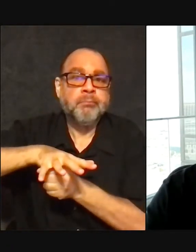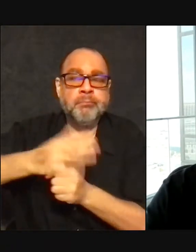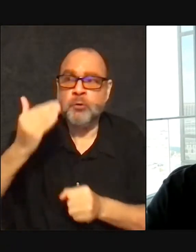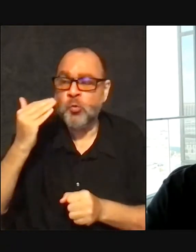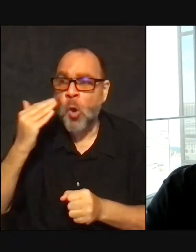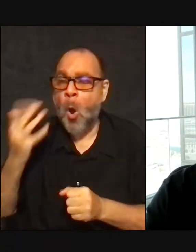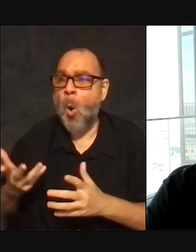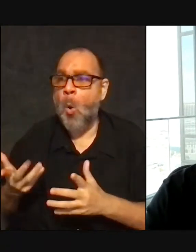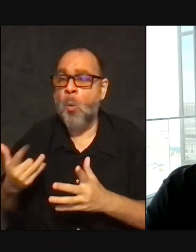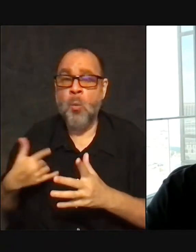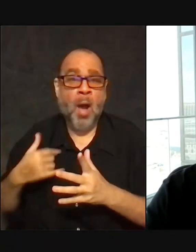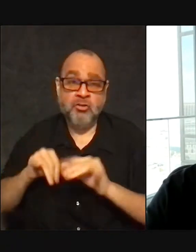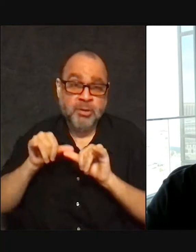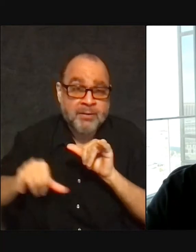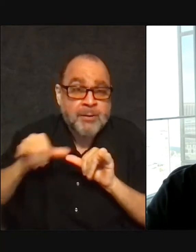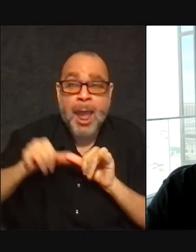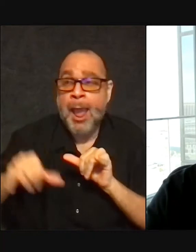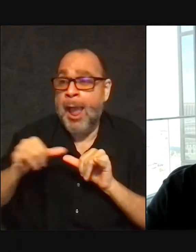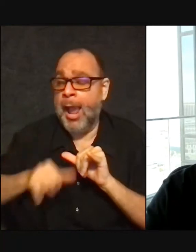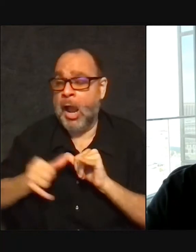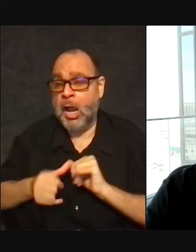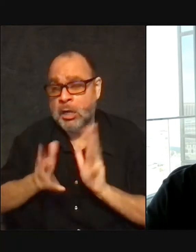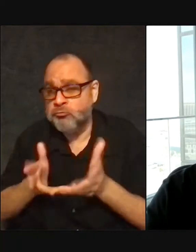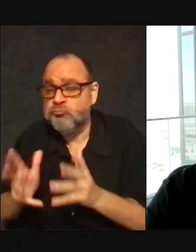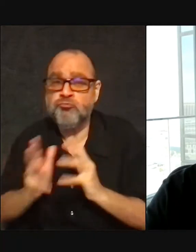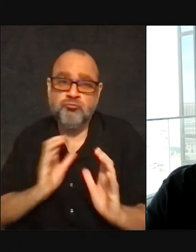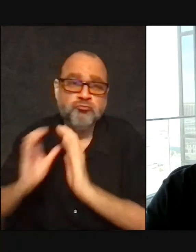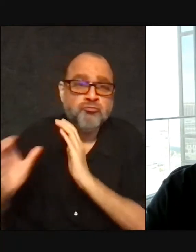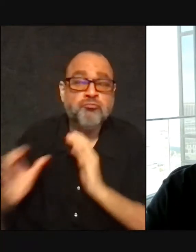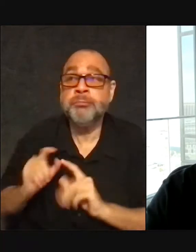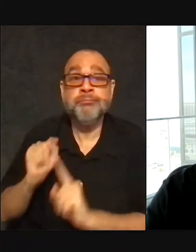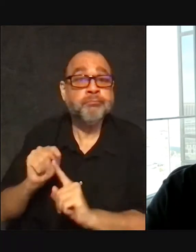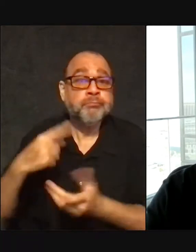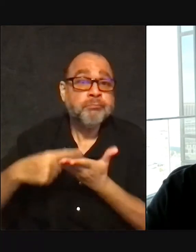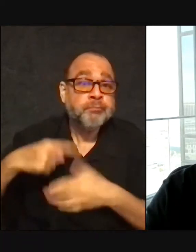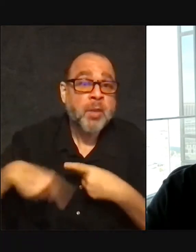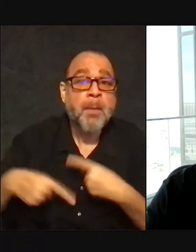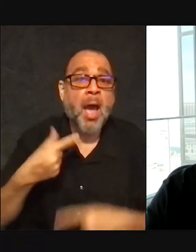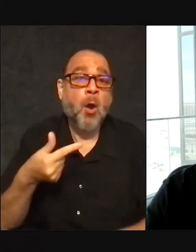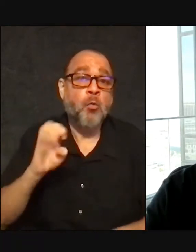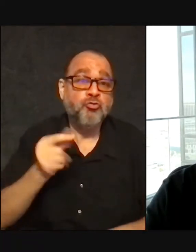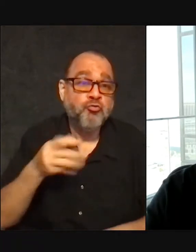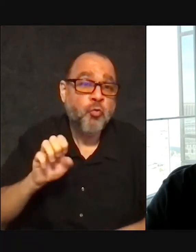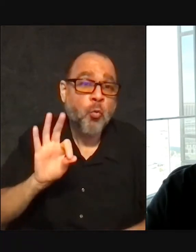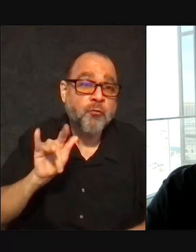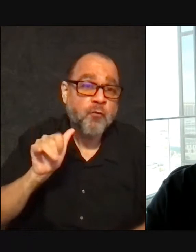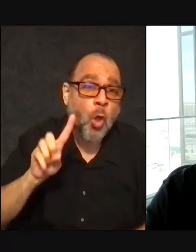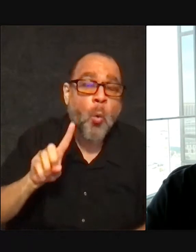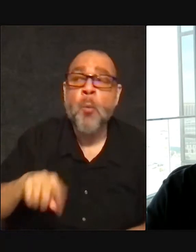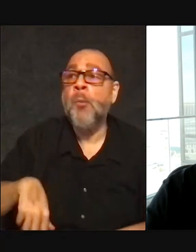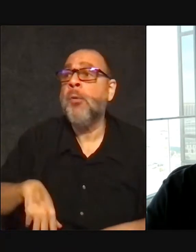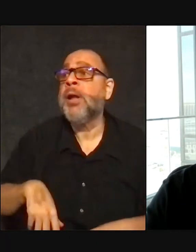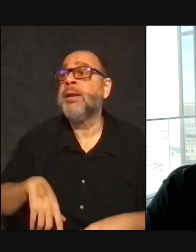we could have really honest conversations about things like George Floyd and Black Lives Matter, and then